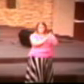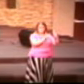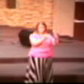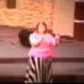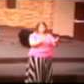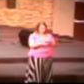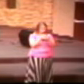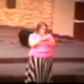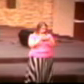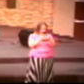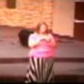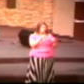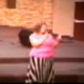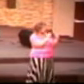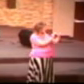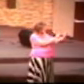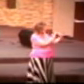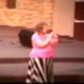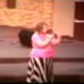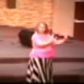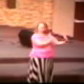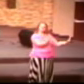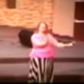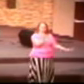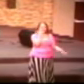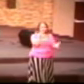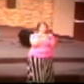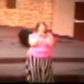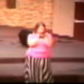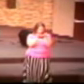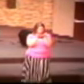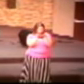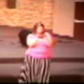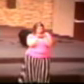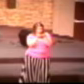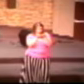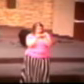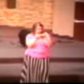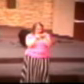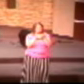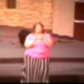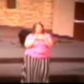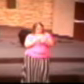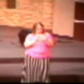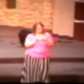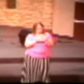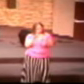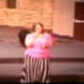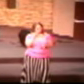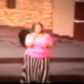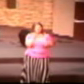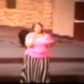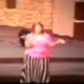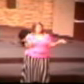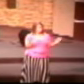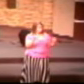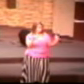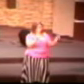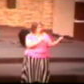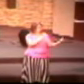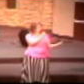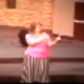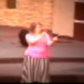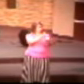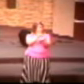didn't have one word to say to each other. You know why? Right here, the whole time. They had personal relationships, but there was no one another relationships